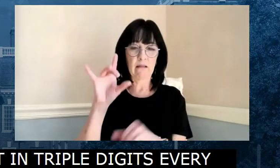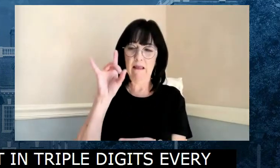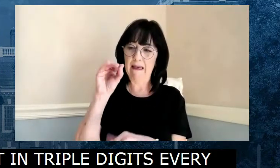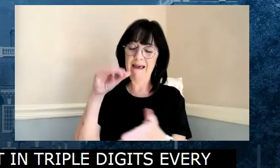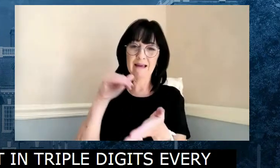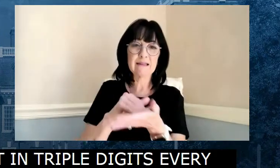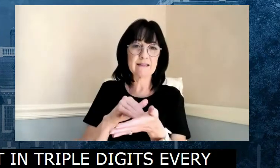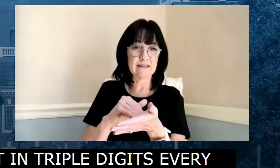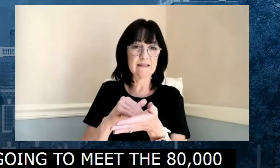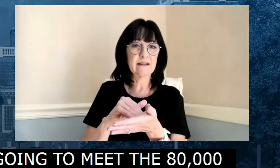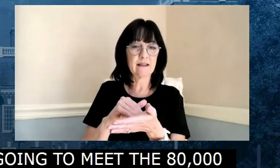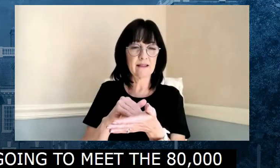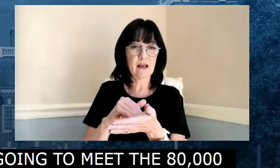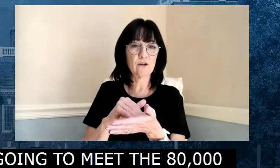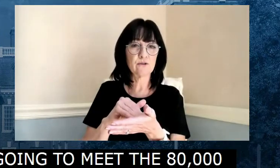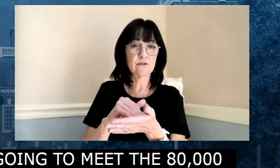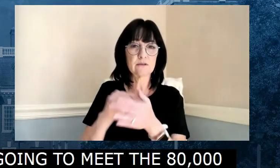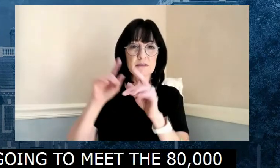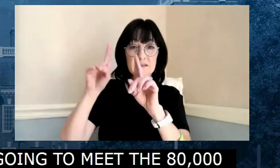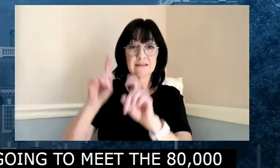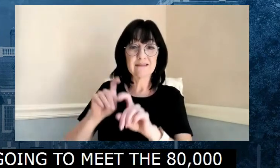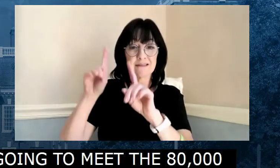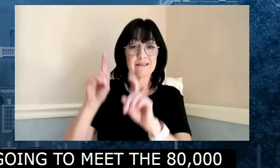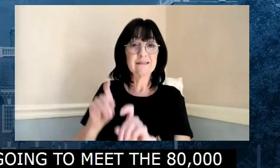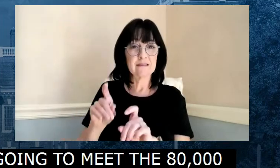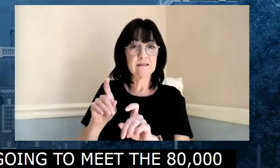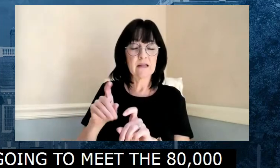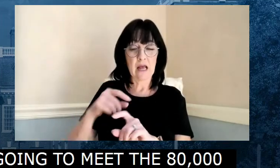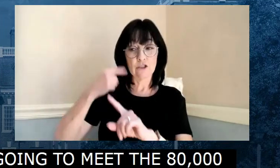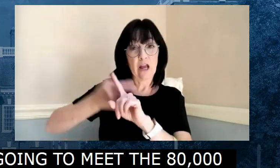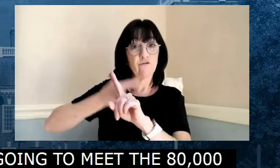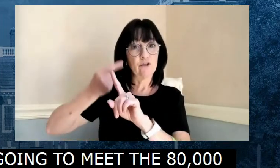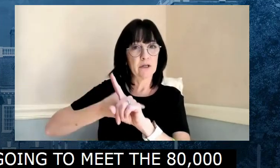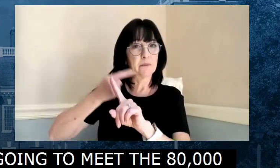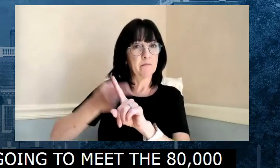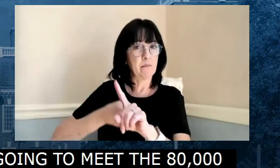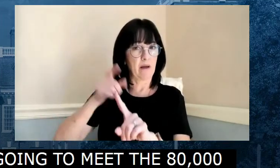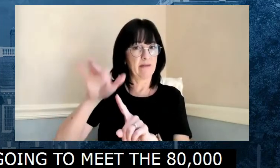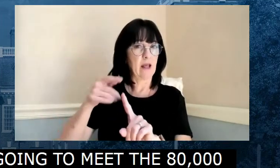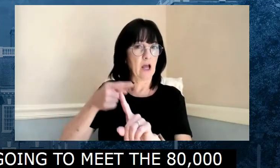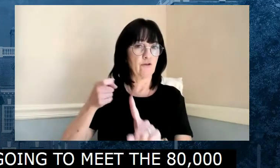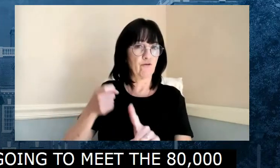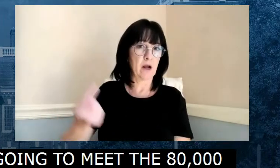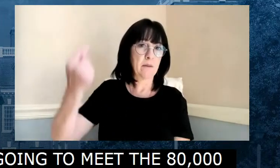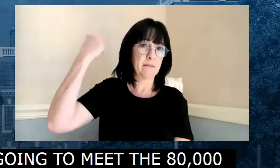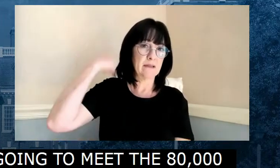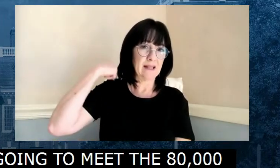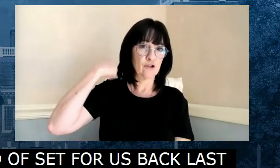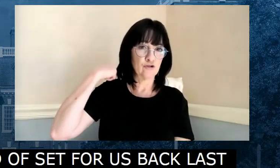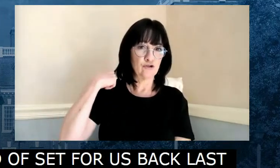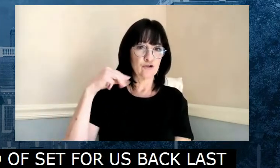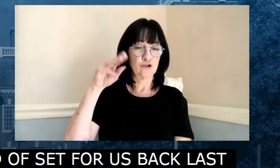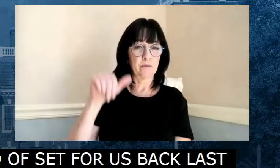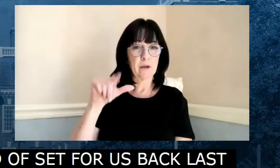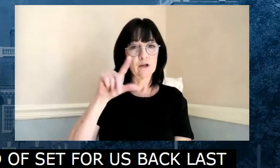health kind of set for us back last May, actually. Definitely have capacity. Want to really also thank Newcastle